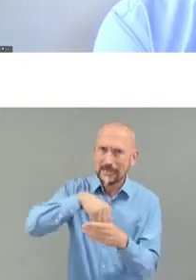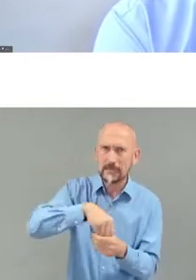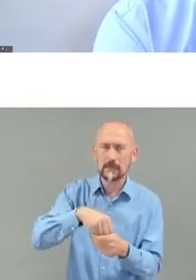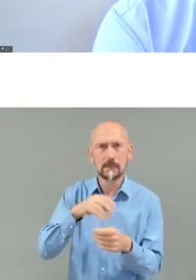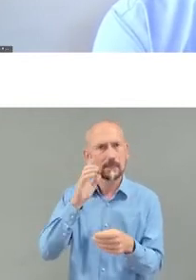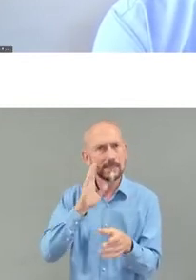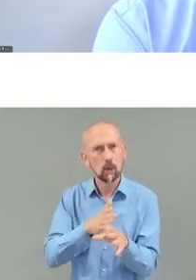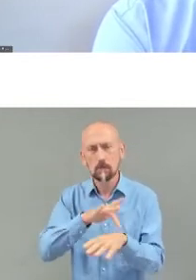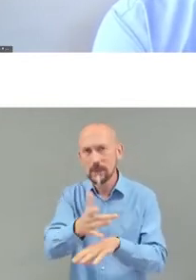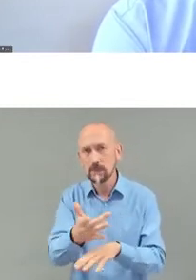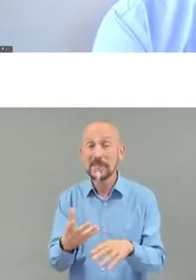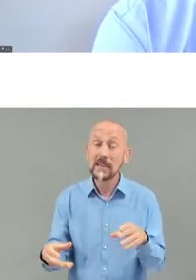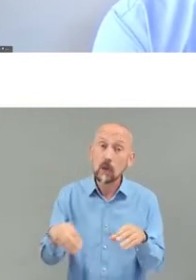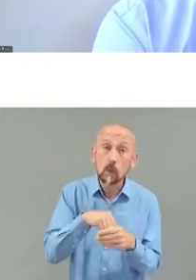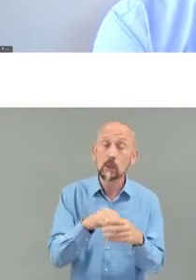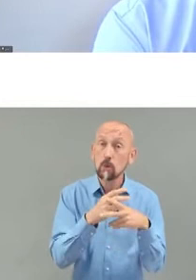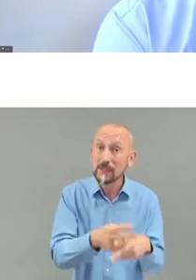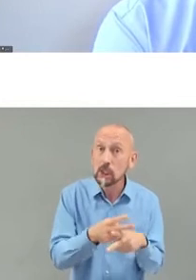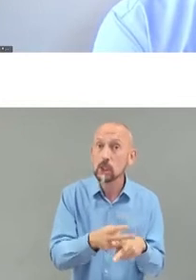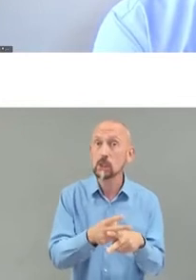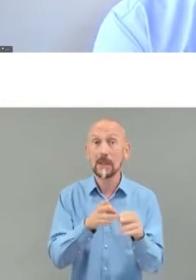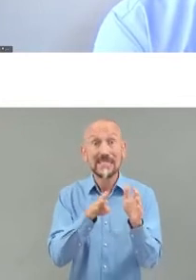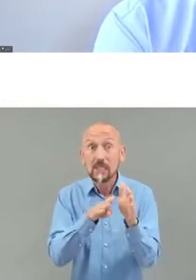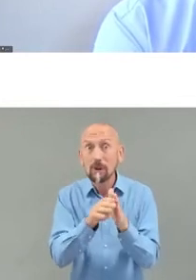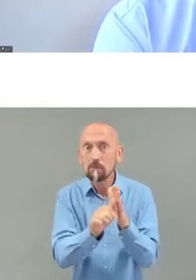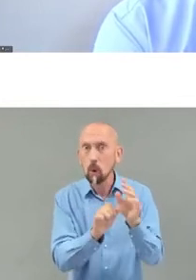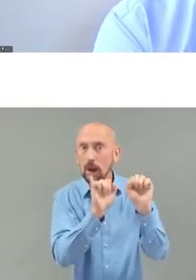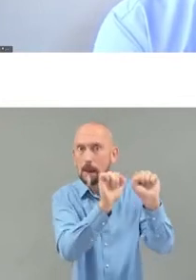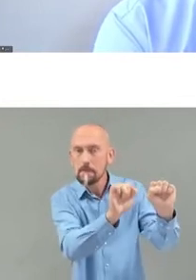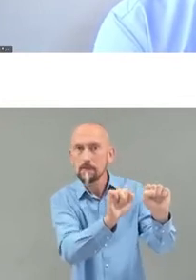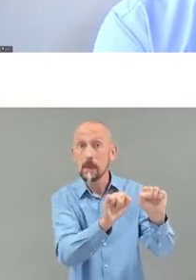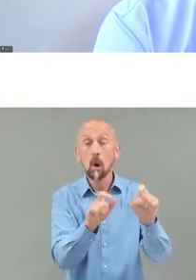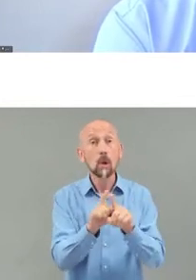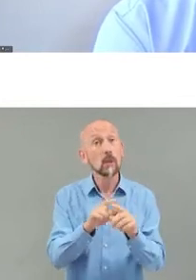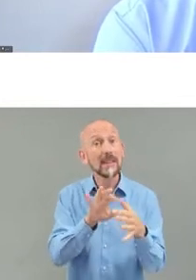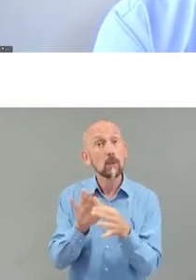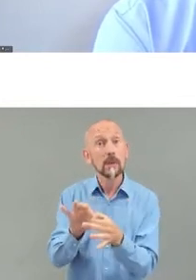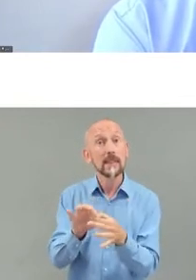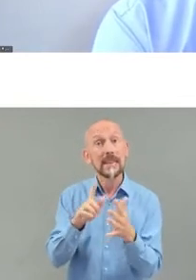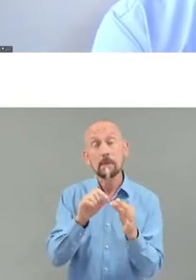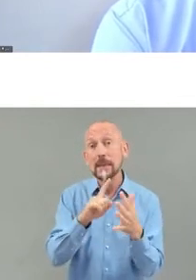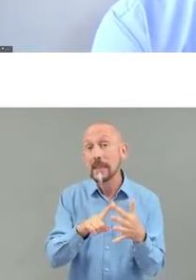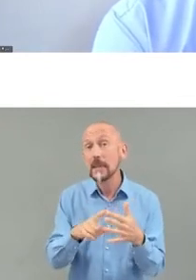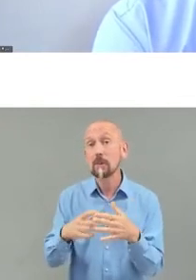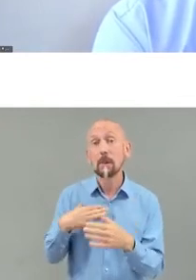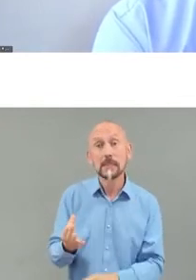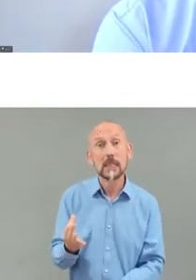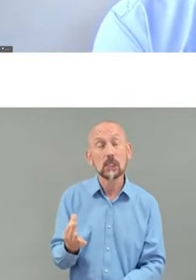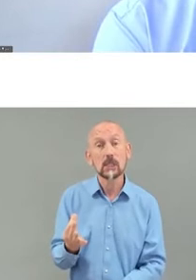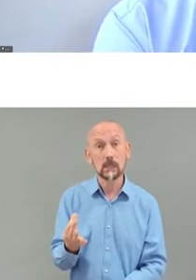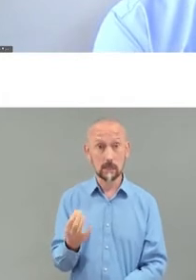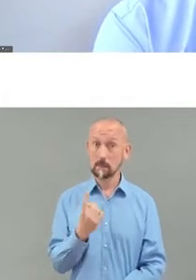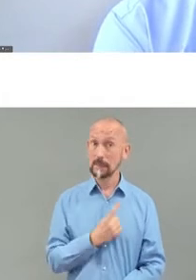training programs, and indeed within the network itself in relation to EBE representation. I 100%